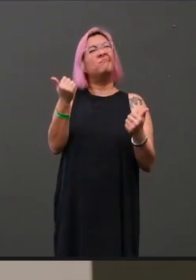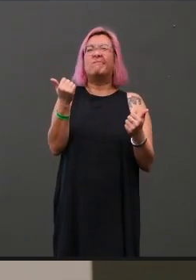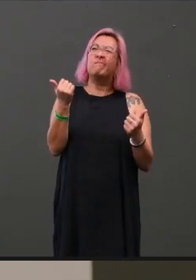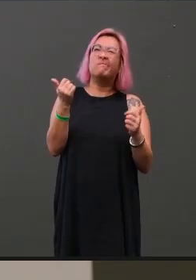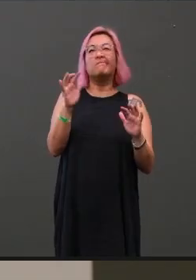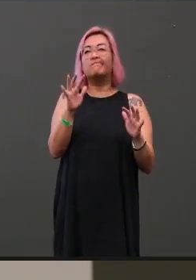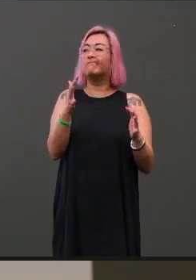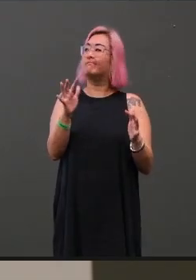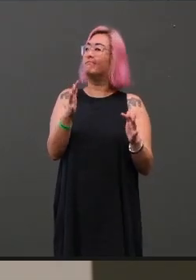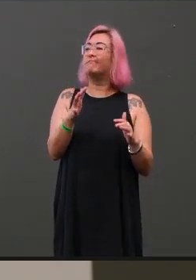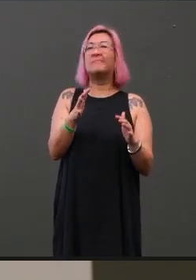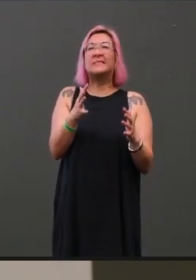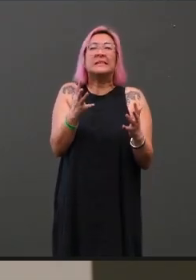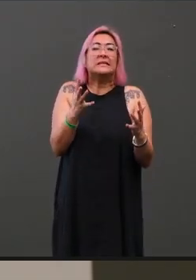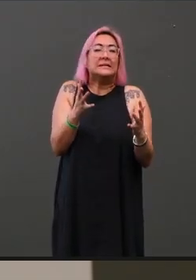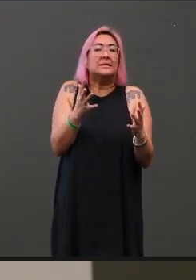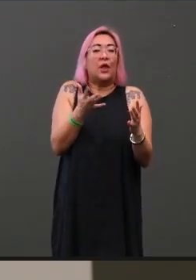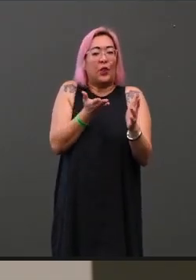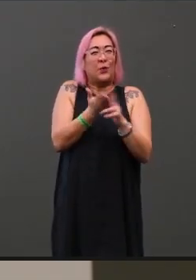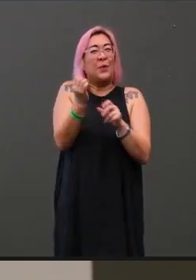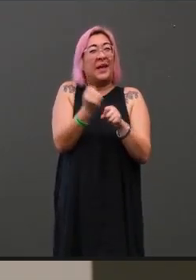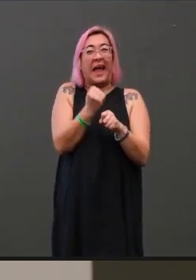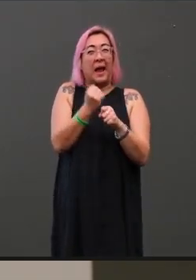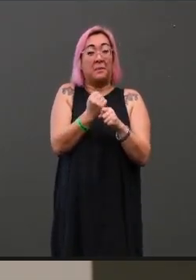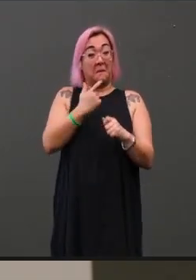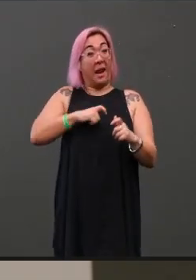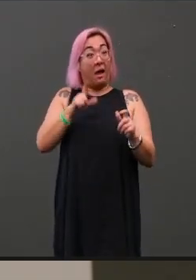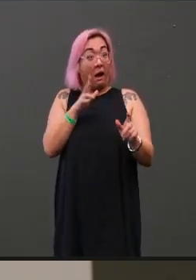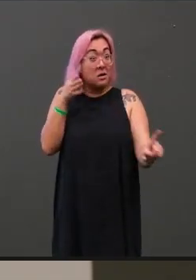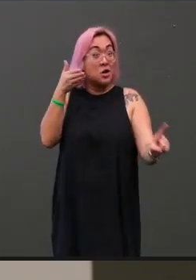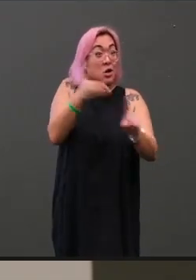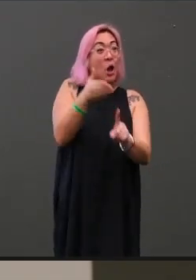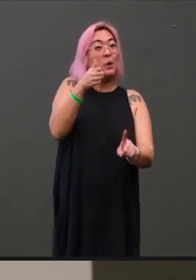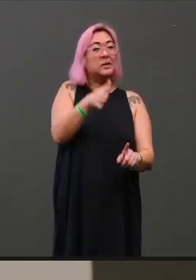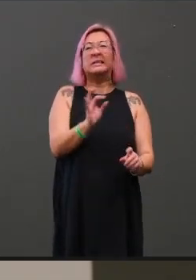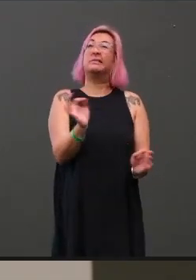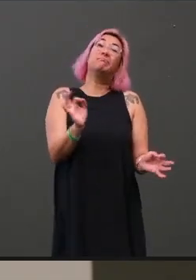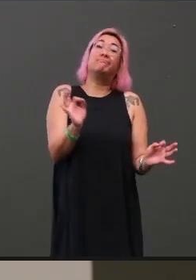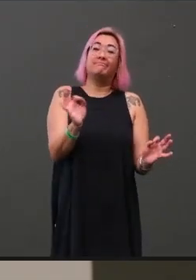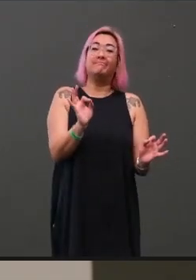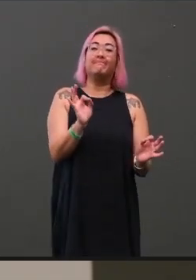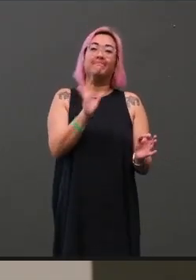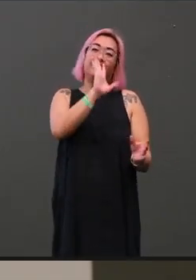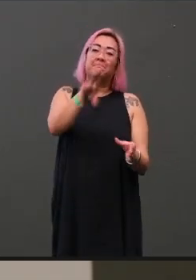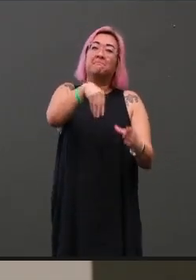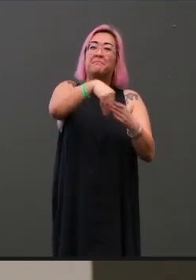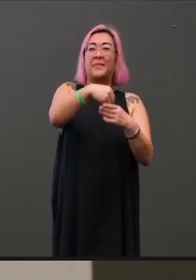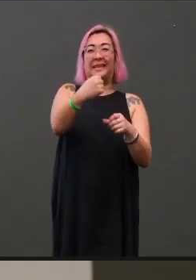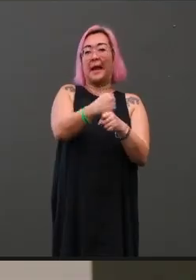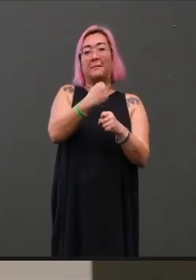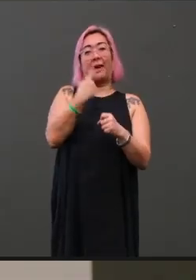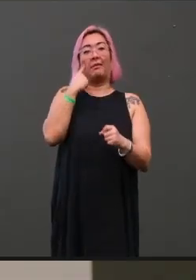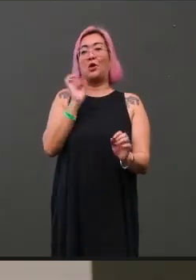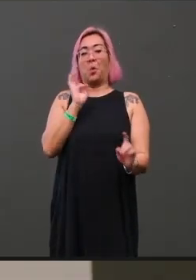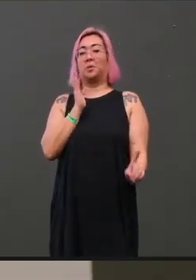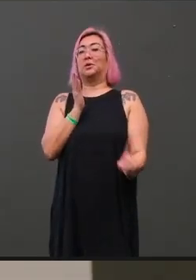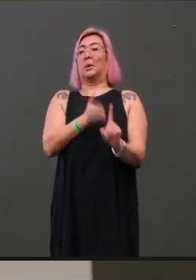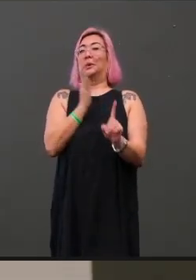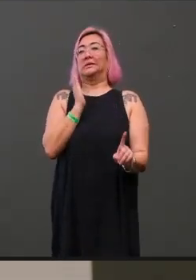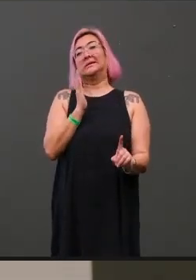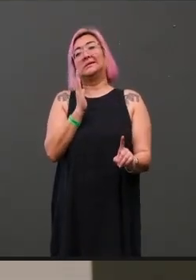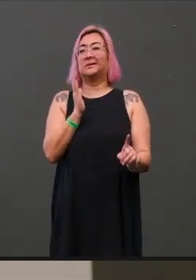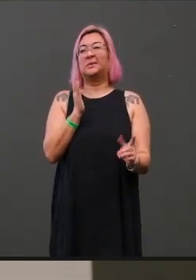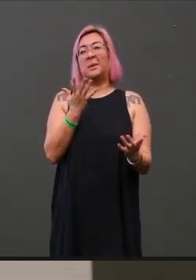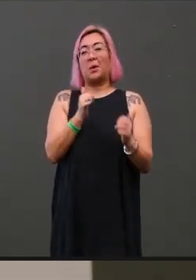barely noticeable in the game as well, even when it looks okay. So it is in the game, but I think nobody noticed this thing. So probably not worth the time.